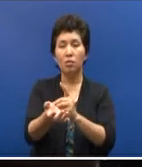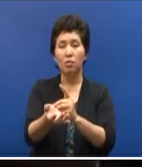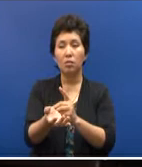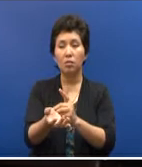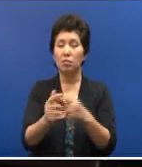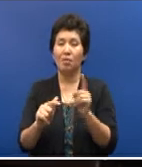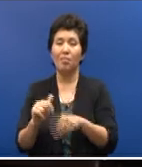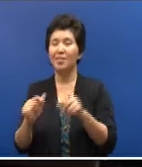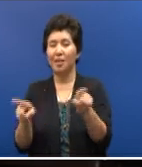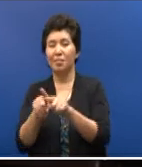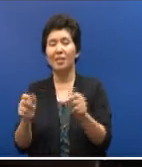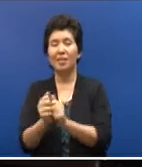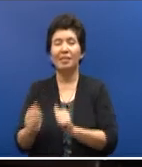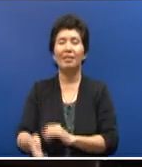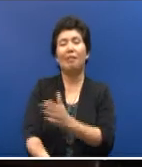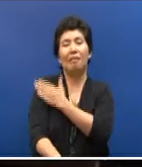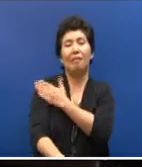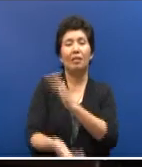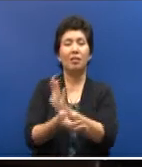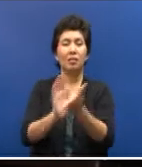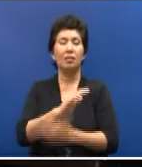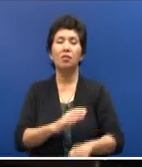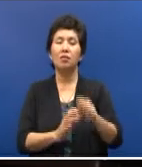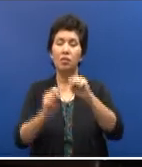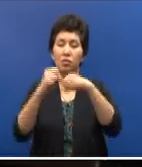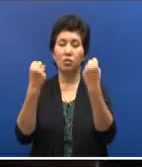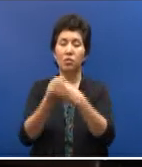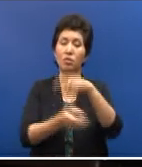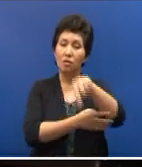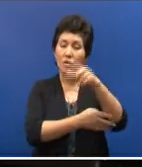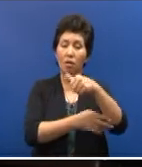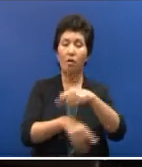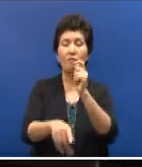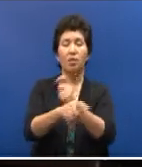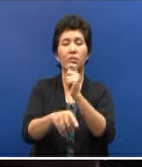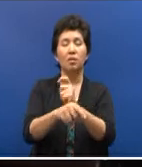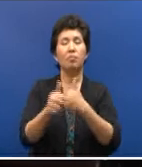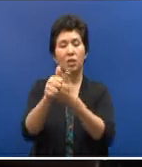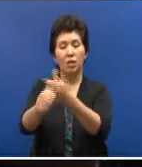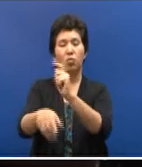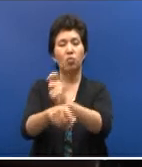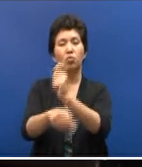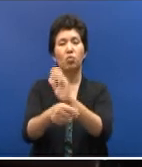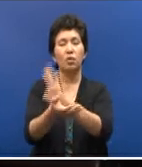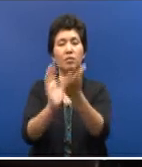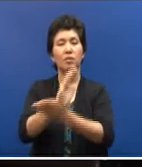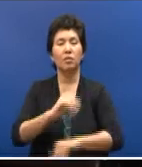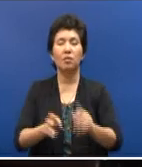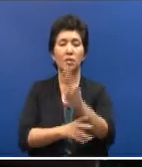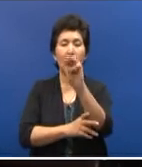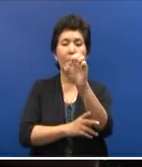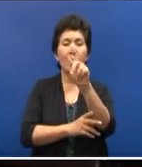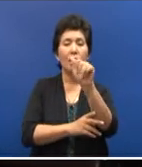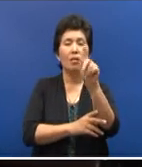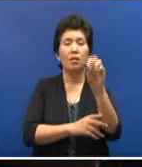course, cannot be the same. Okay, so social inequalities are functional. Okay, because it serves as a mechanism